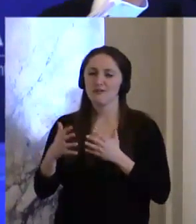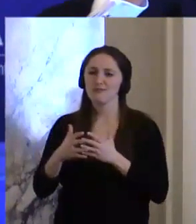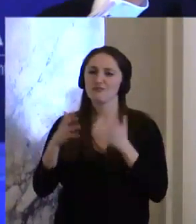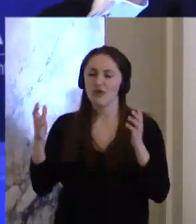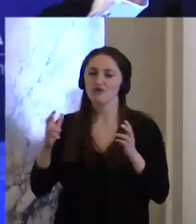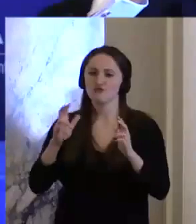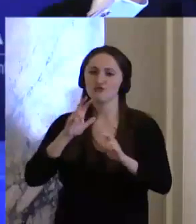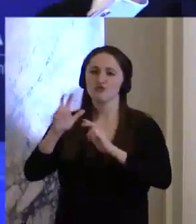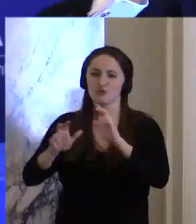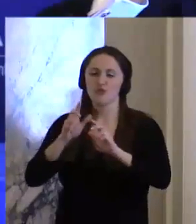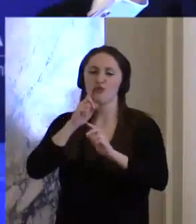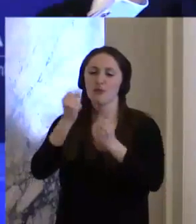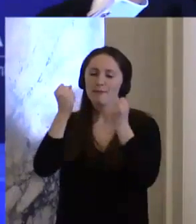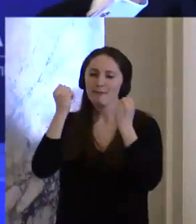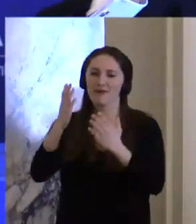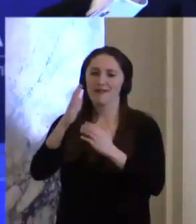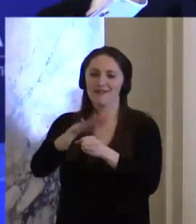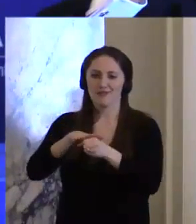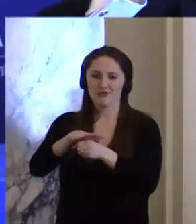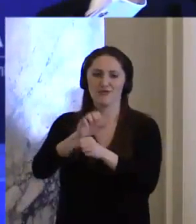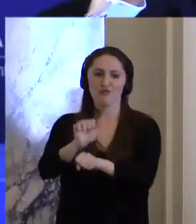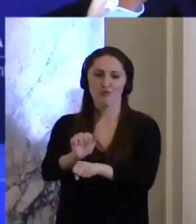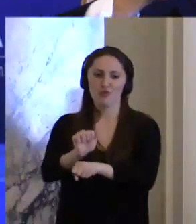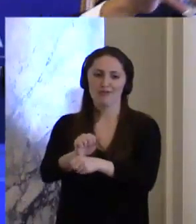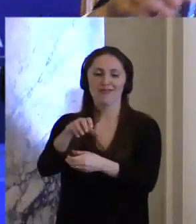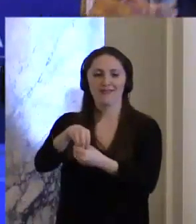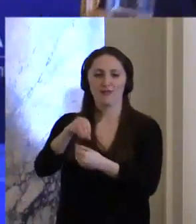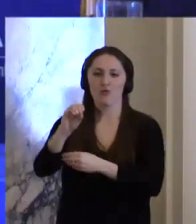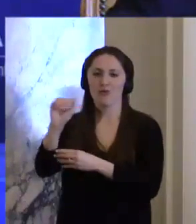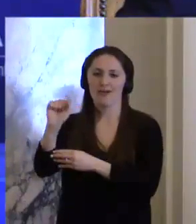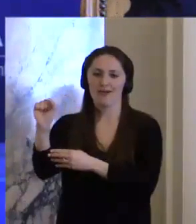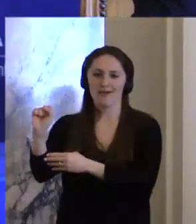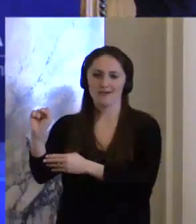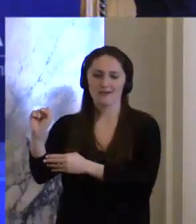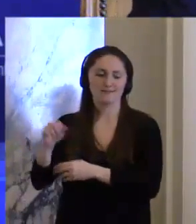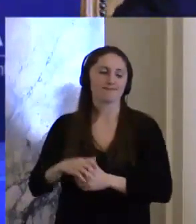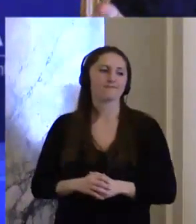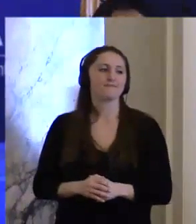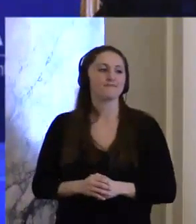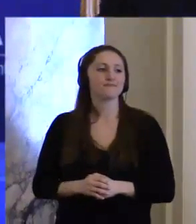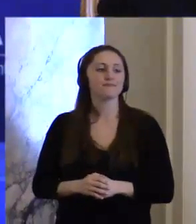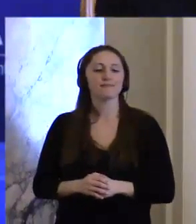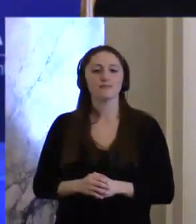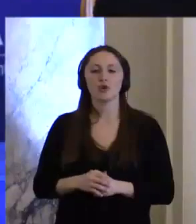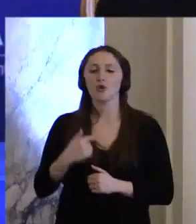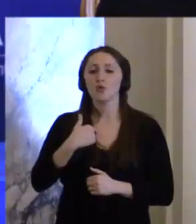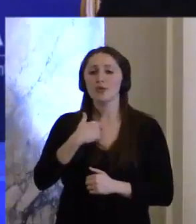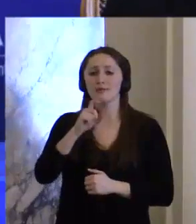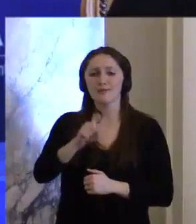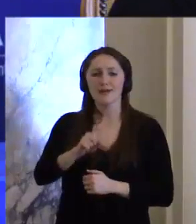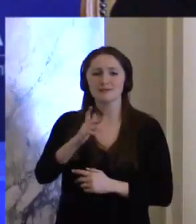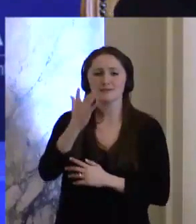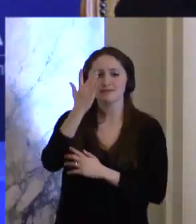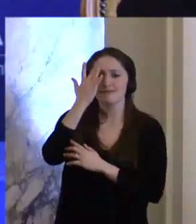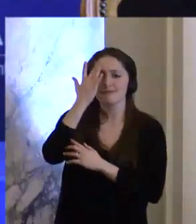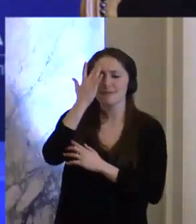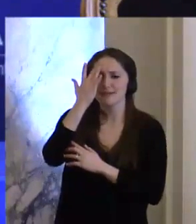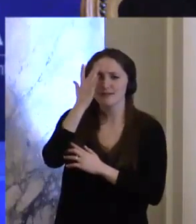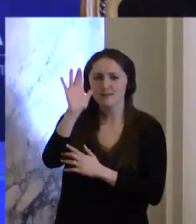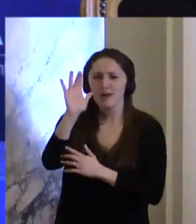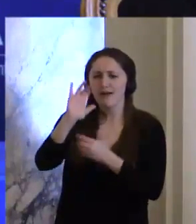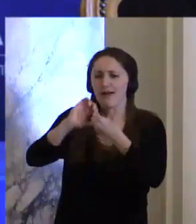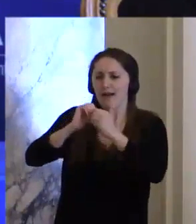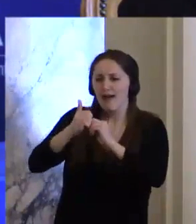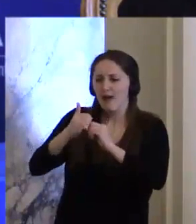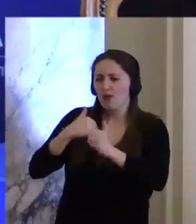in many of the areas of work of our organization. And we have to be smart in the way that we're able to work with